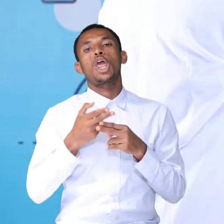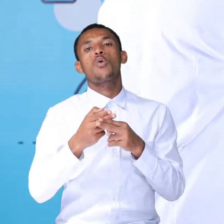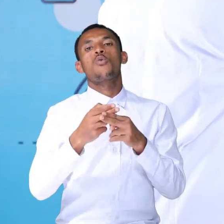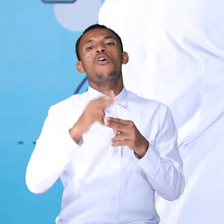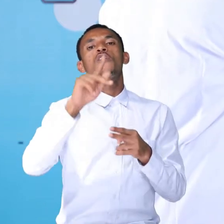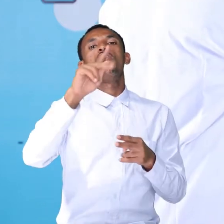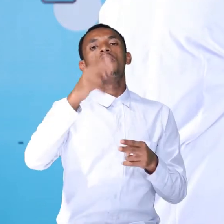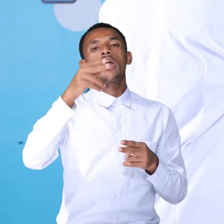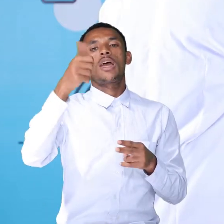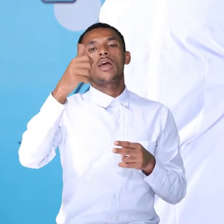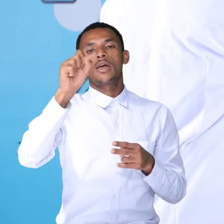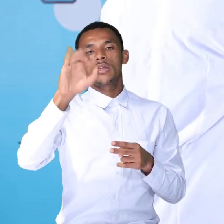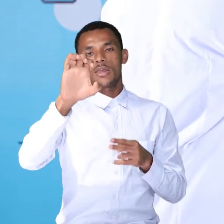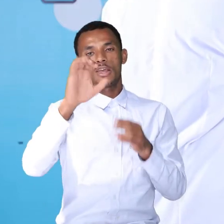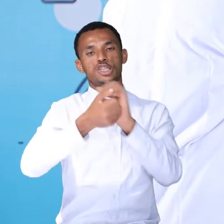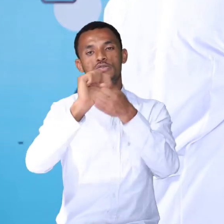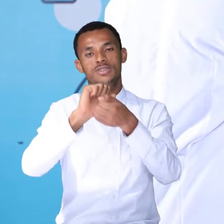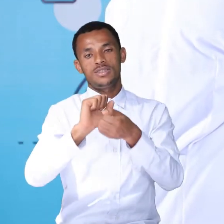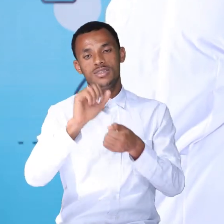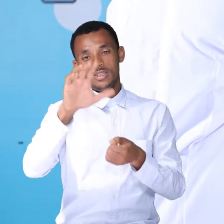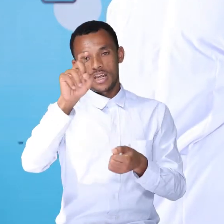phase shift. So we have 3x will be